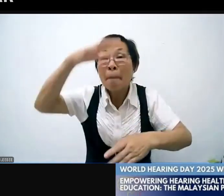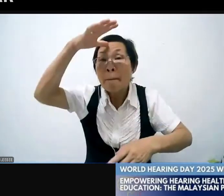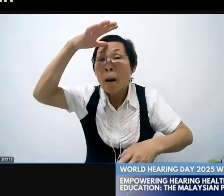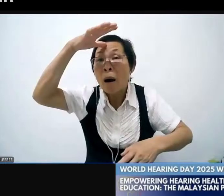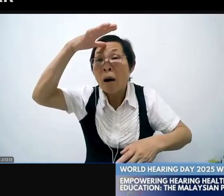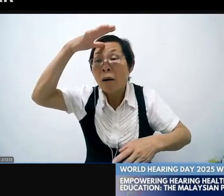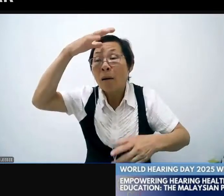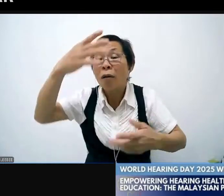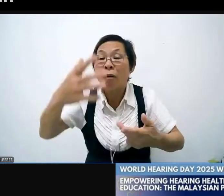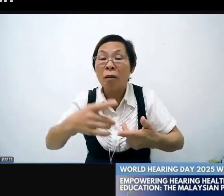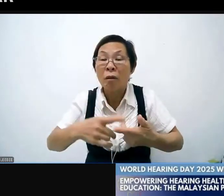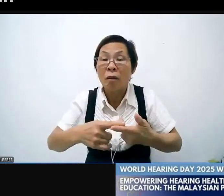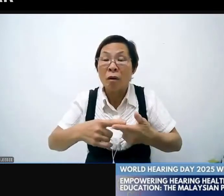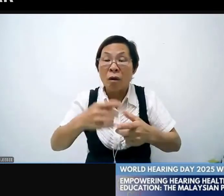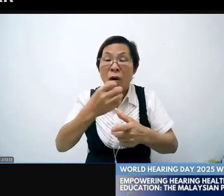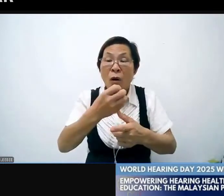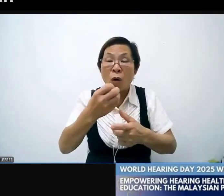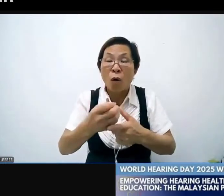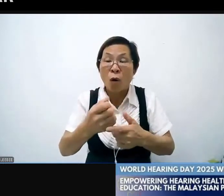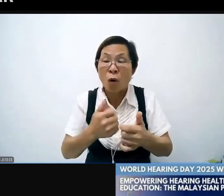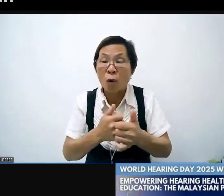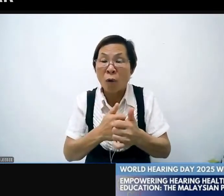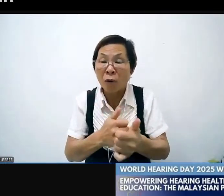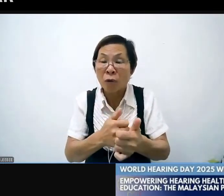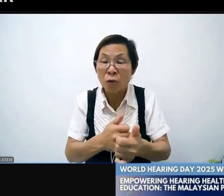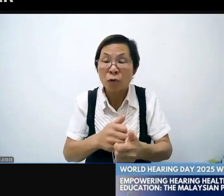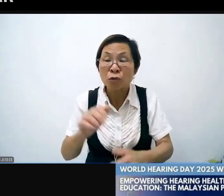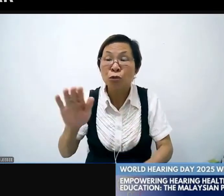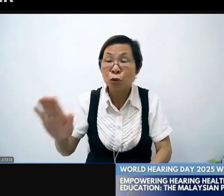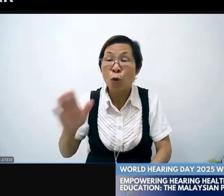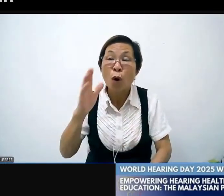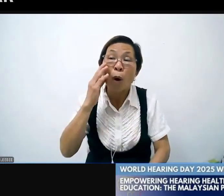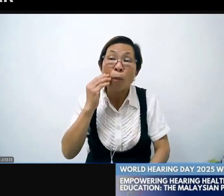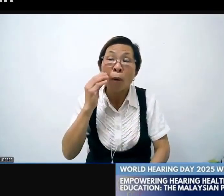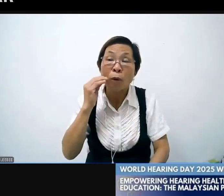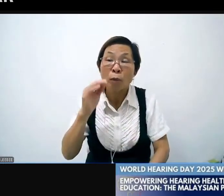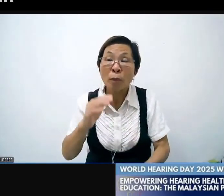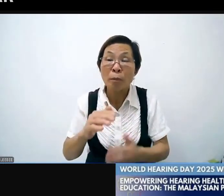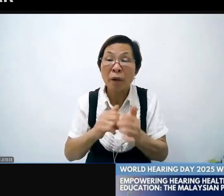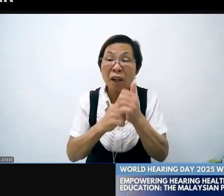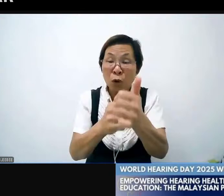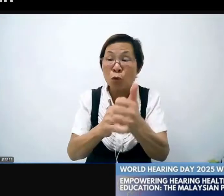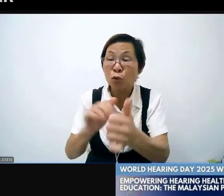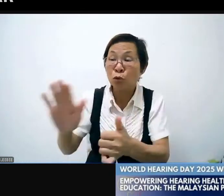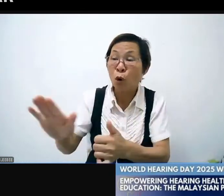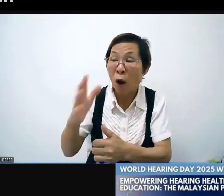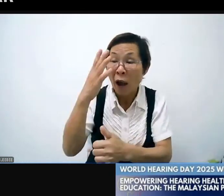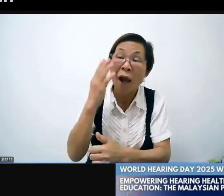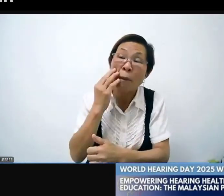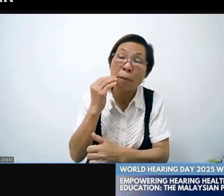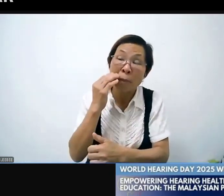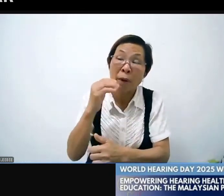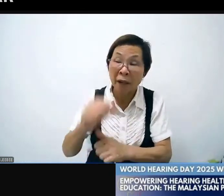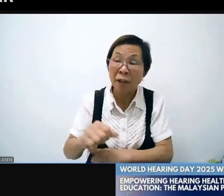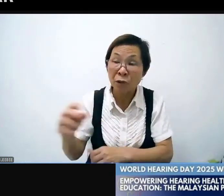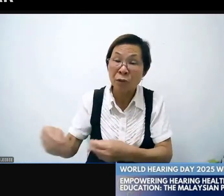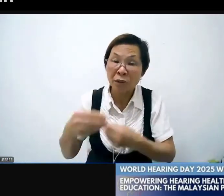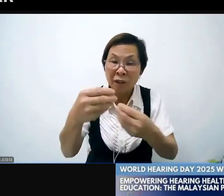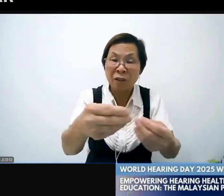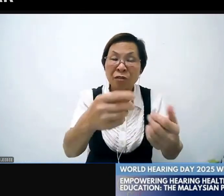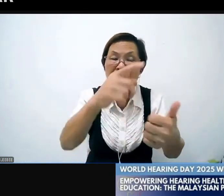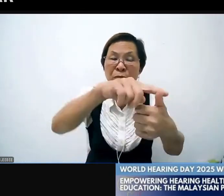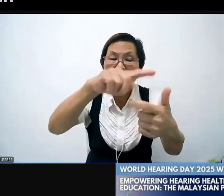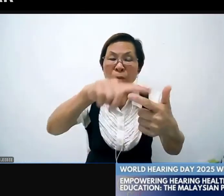perspective, and then also based on your experience, can you give at least 3